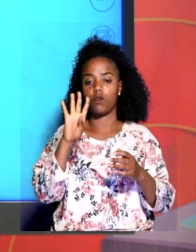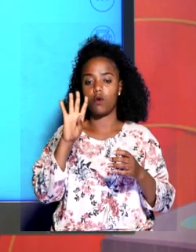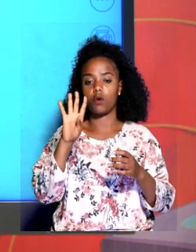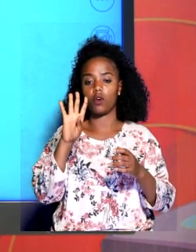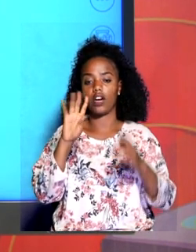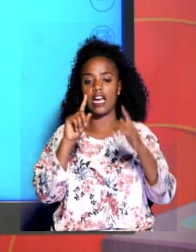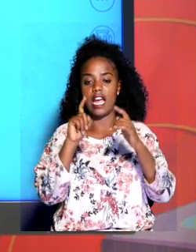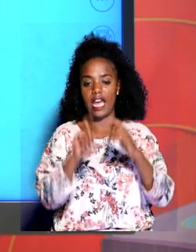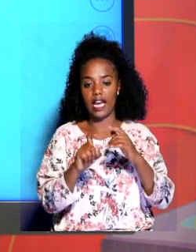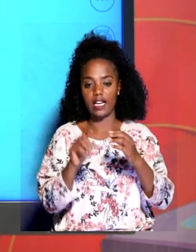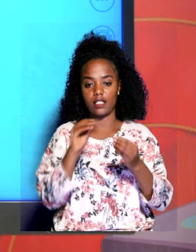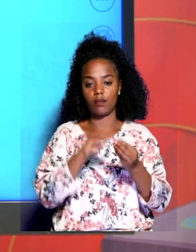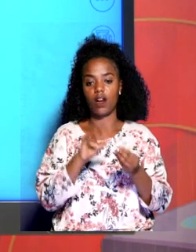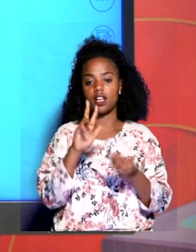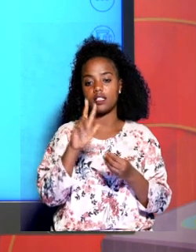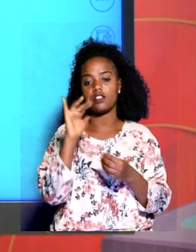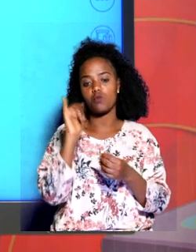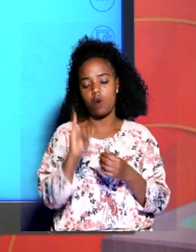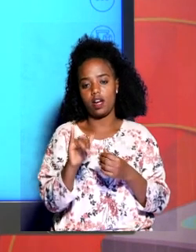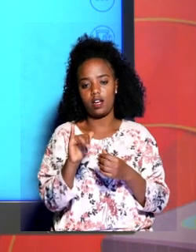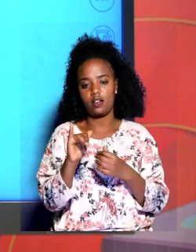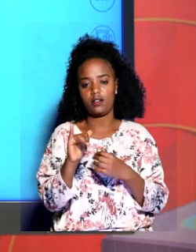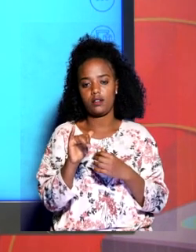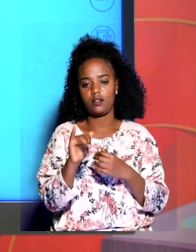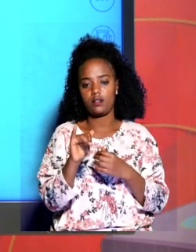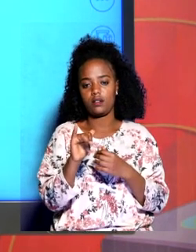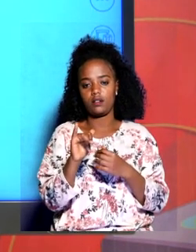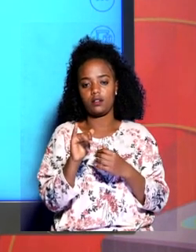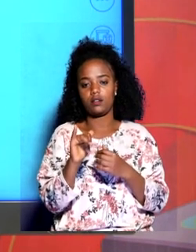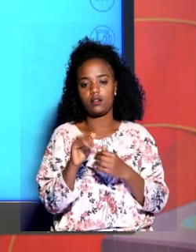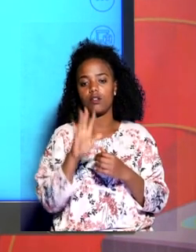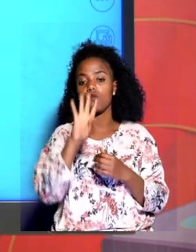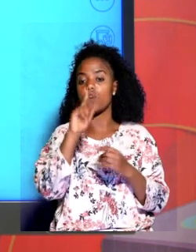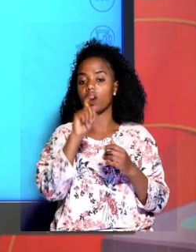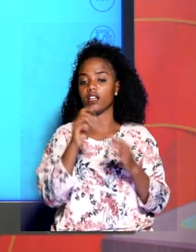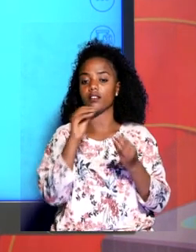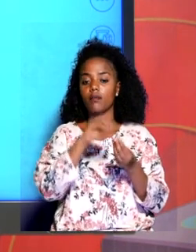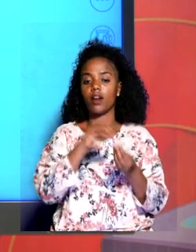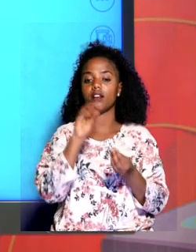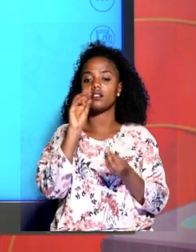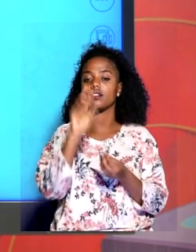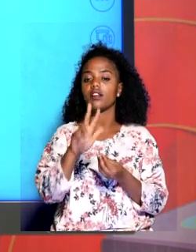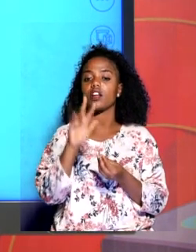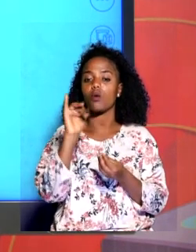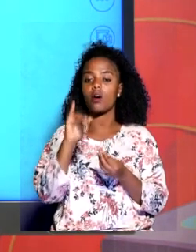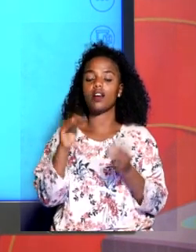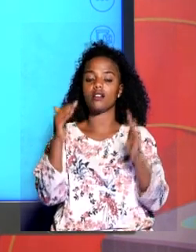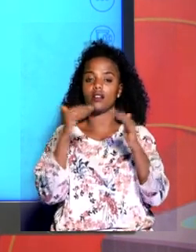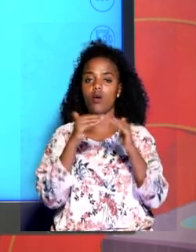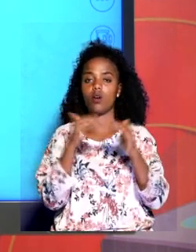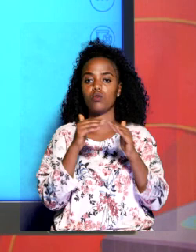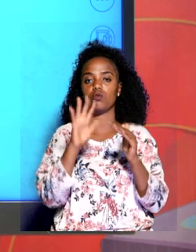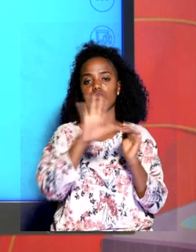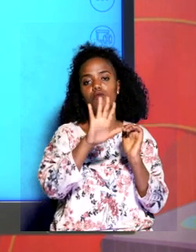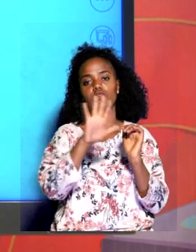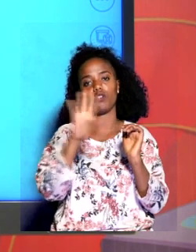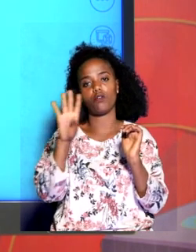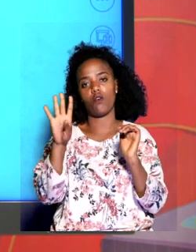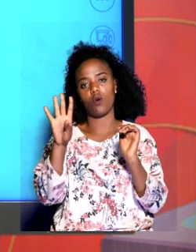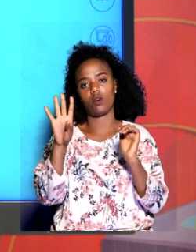plus 3y. 4x plus 3y is equal to 54.